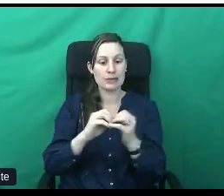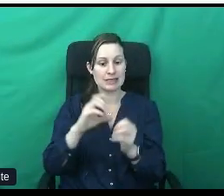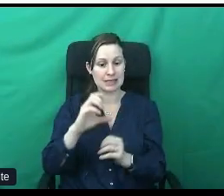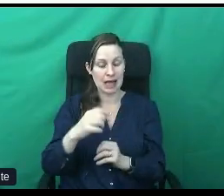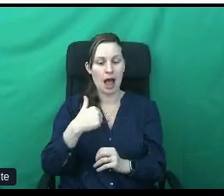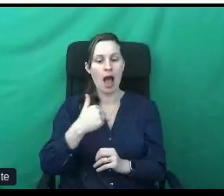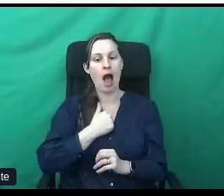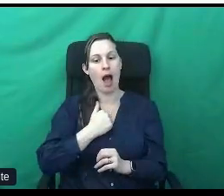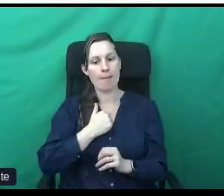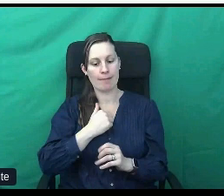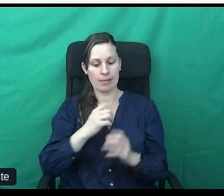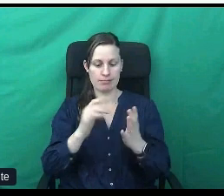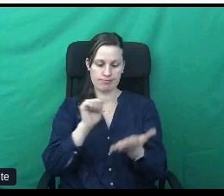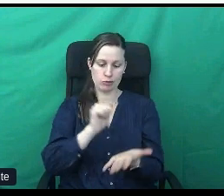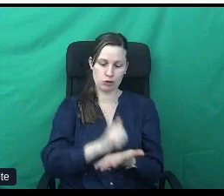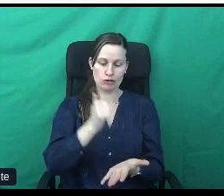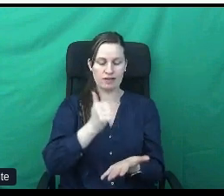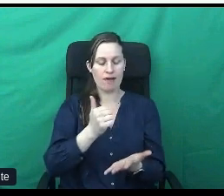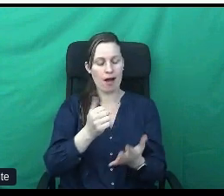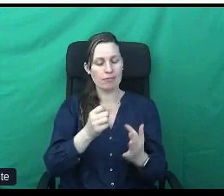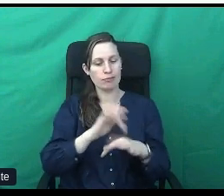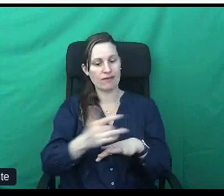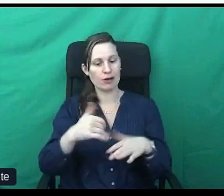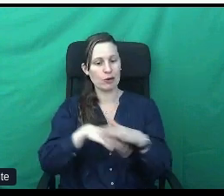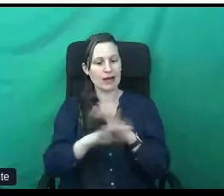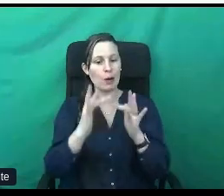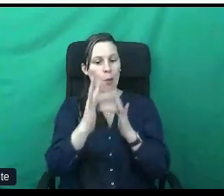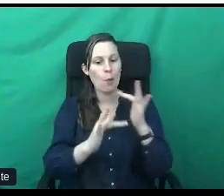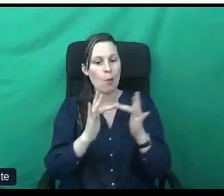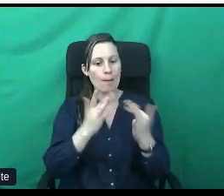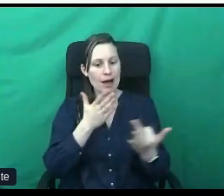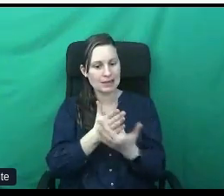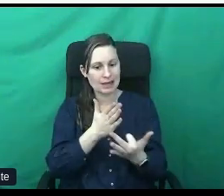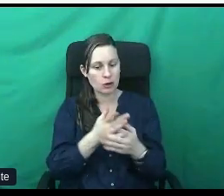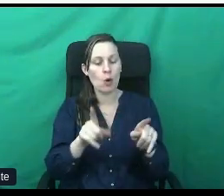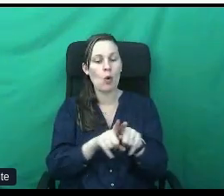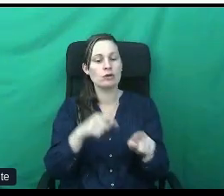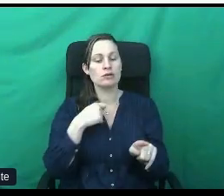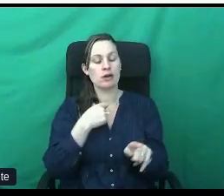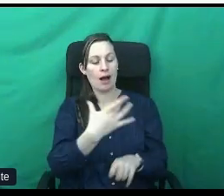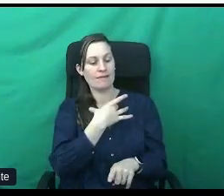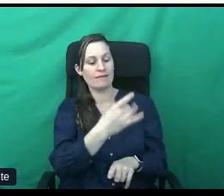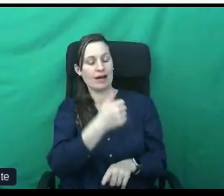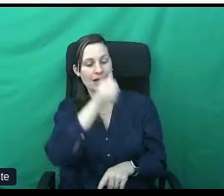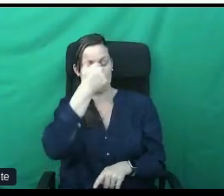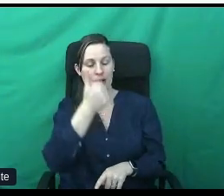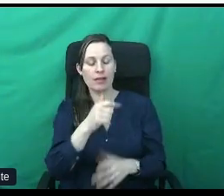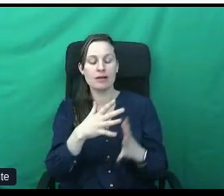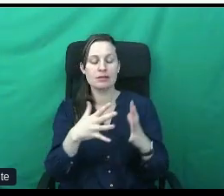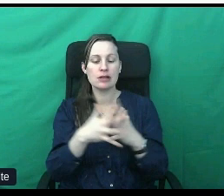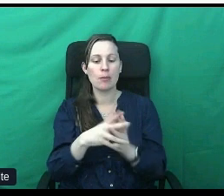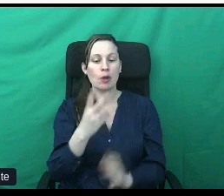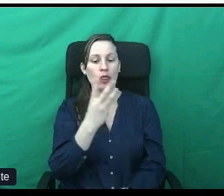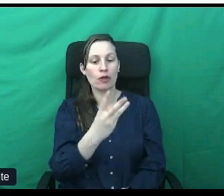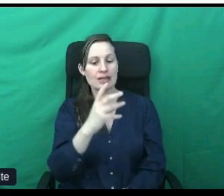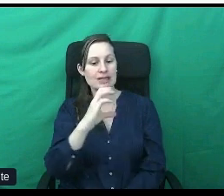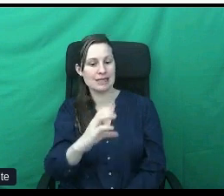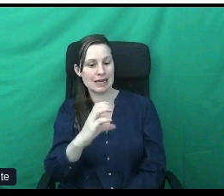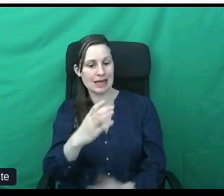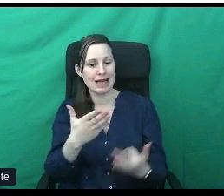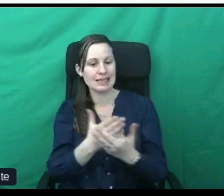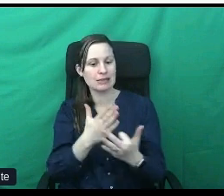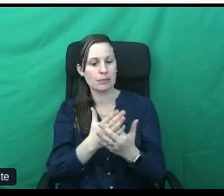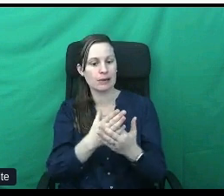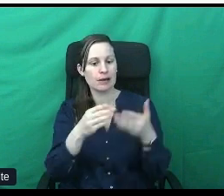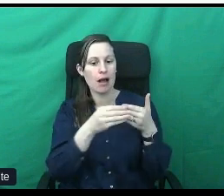web accessibility, as well as being an invited expert at the W3C's Accessibility Guidelines Working Group, where the